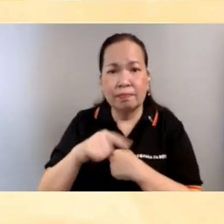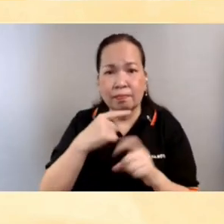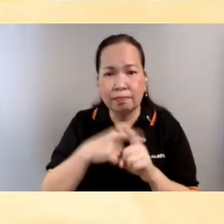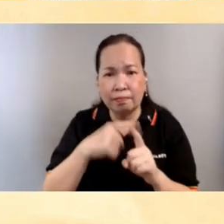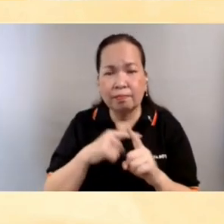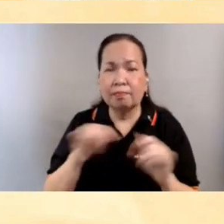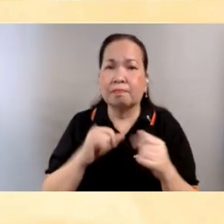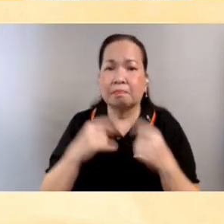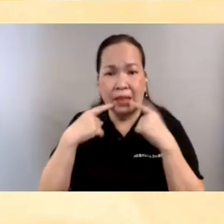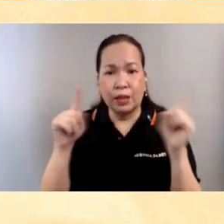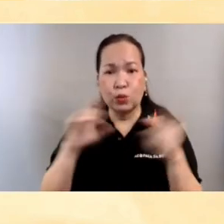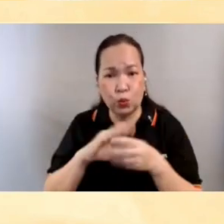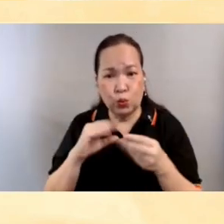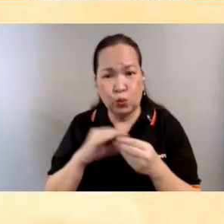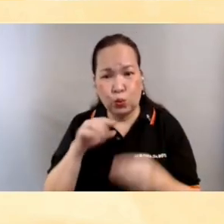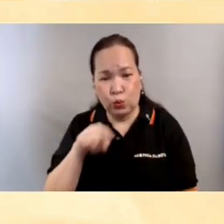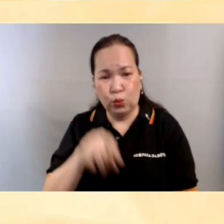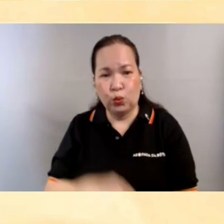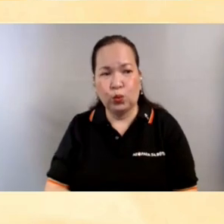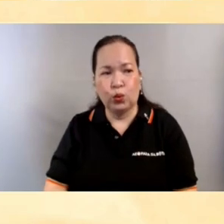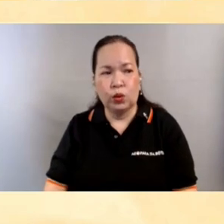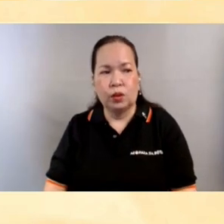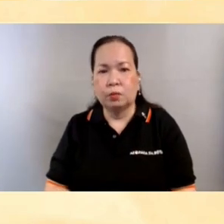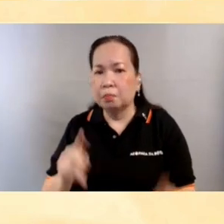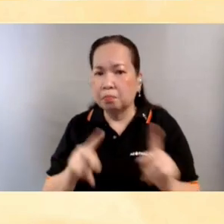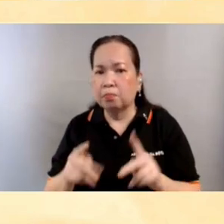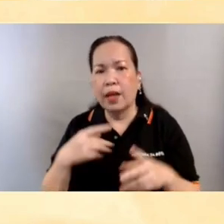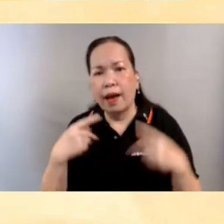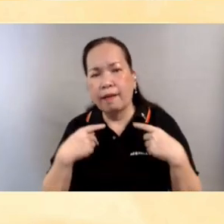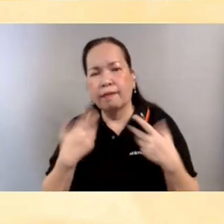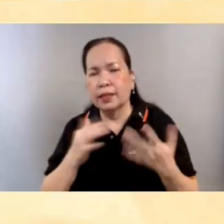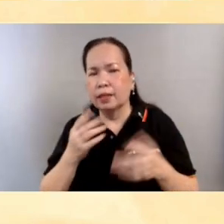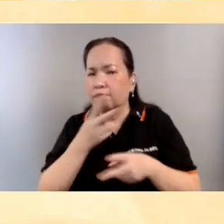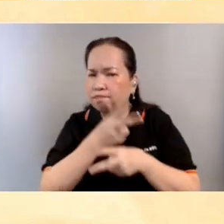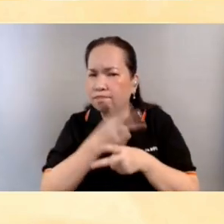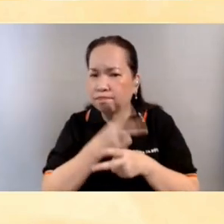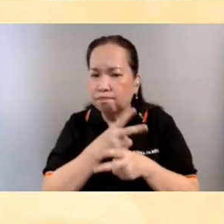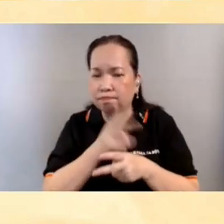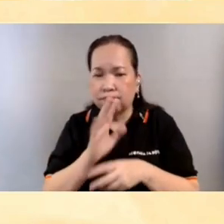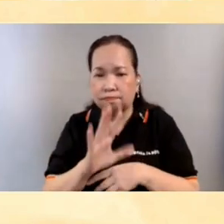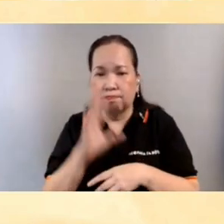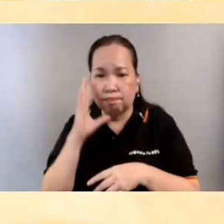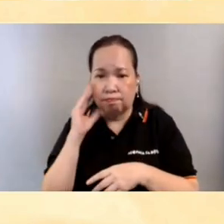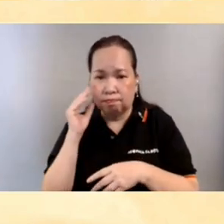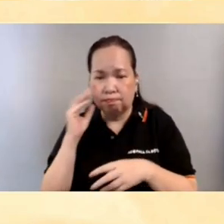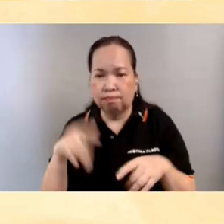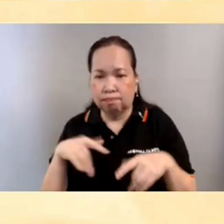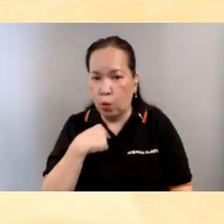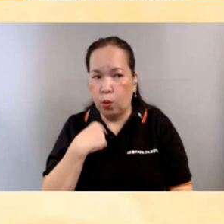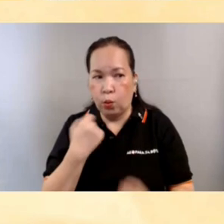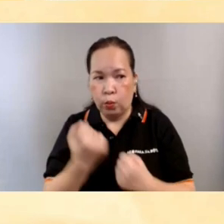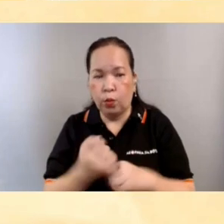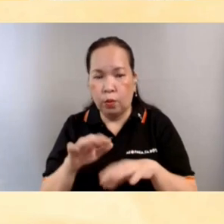redemption story and have people who will nurture them just like you've experienced in your life. Thank you. Thank